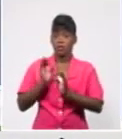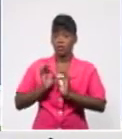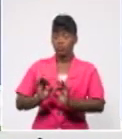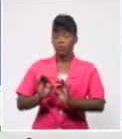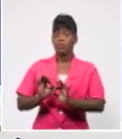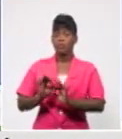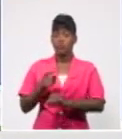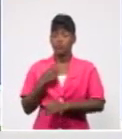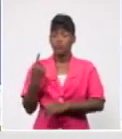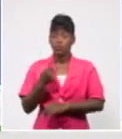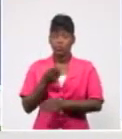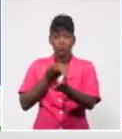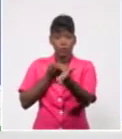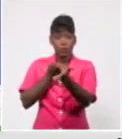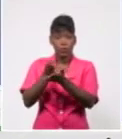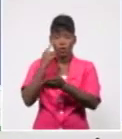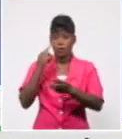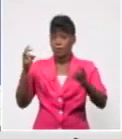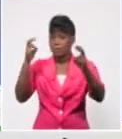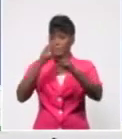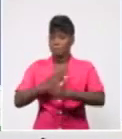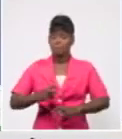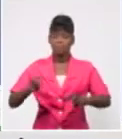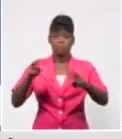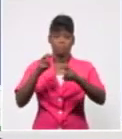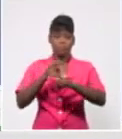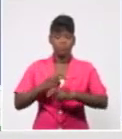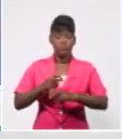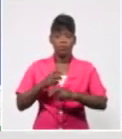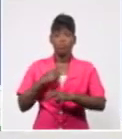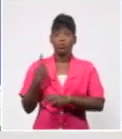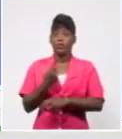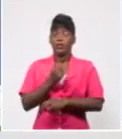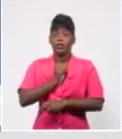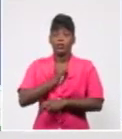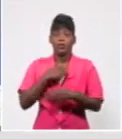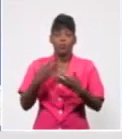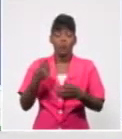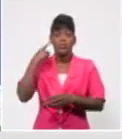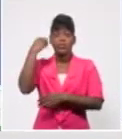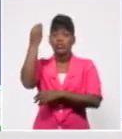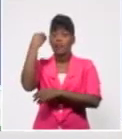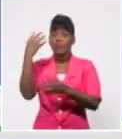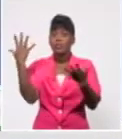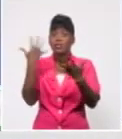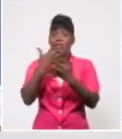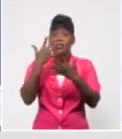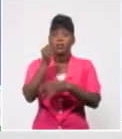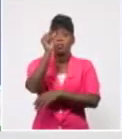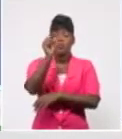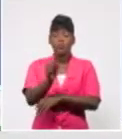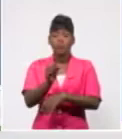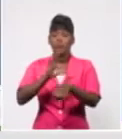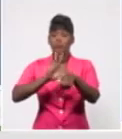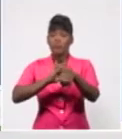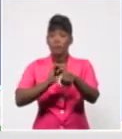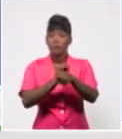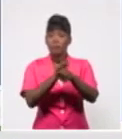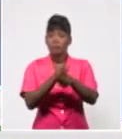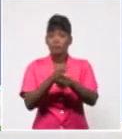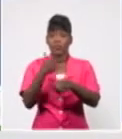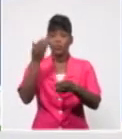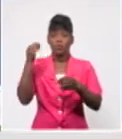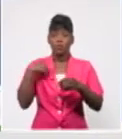age of 20, of which 15 are in pediatric ages or under the age of 18, for a total of